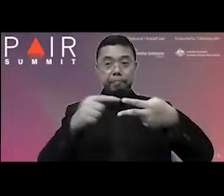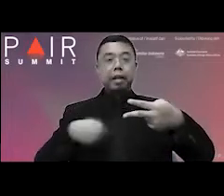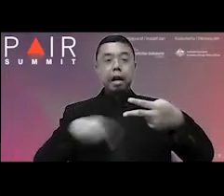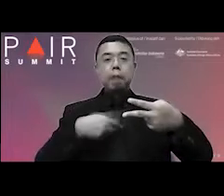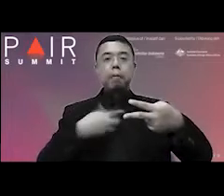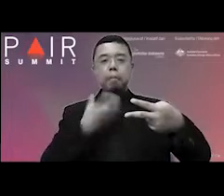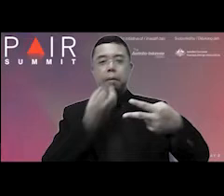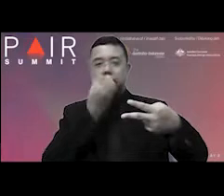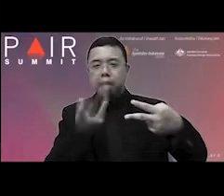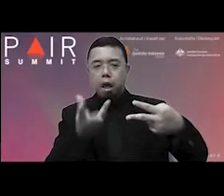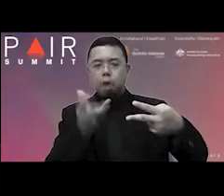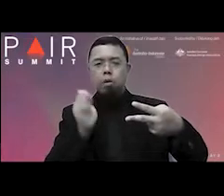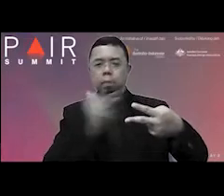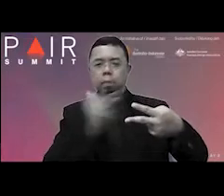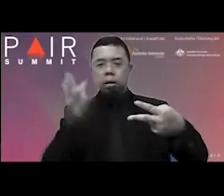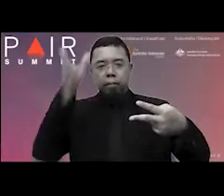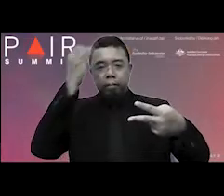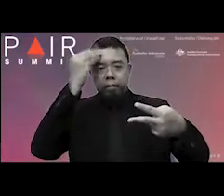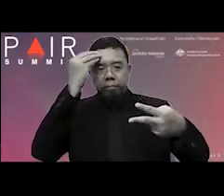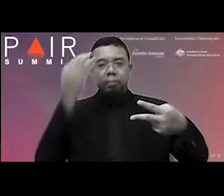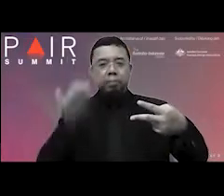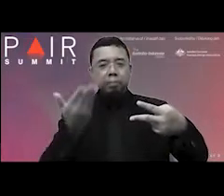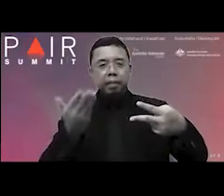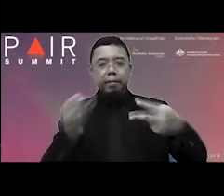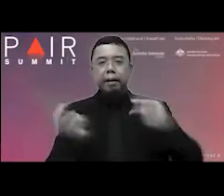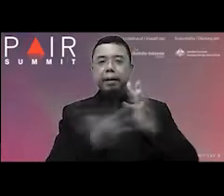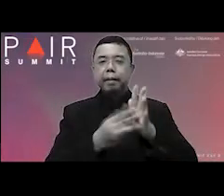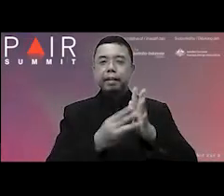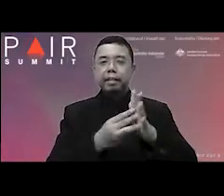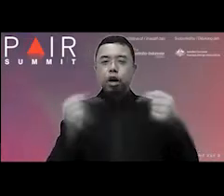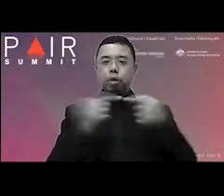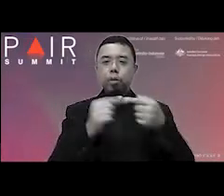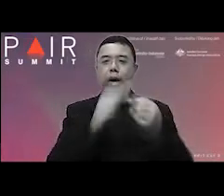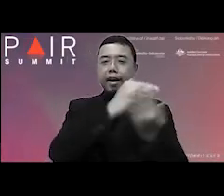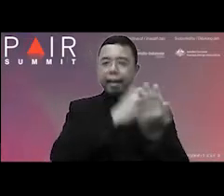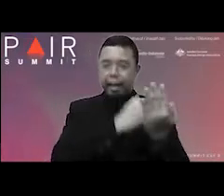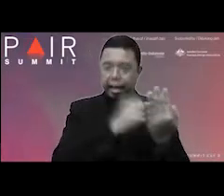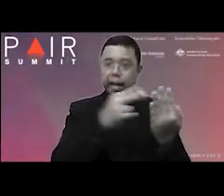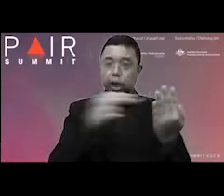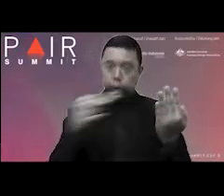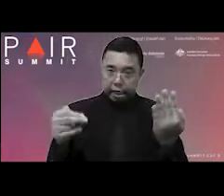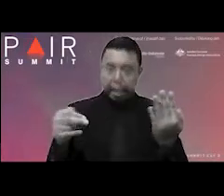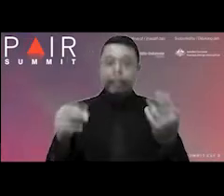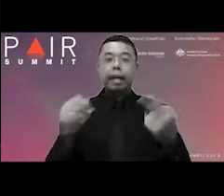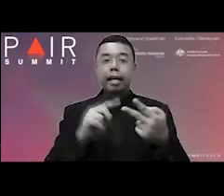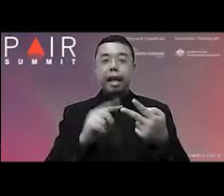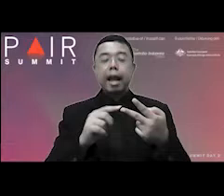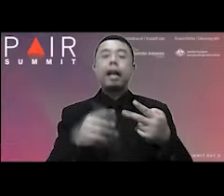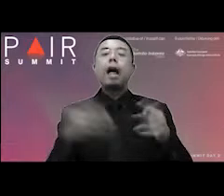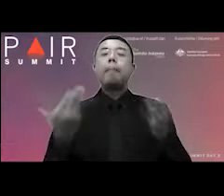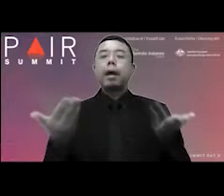data connectivity issue in Indonesia and the key challenges faced by stakeholders because of this